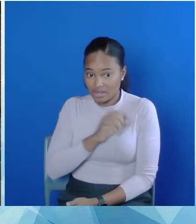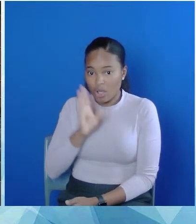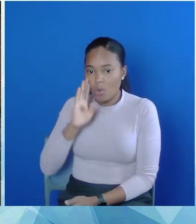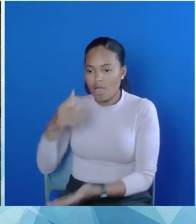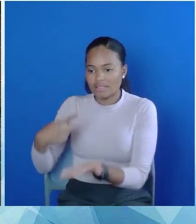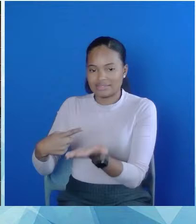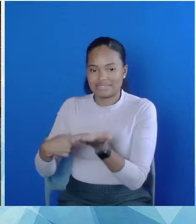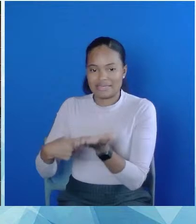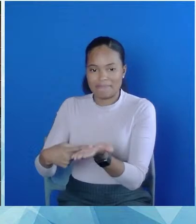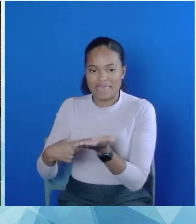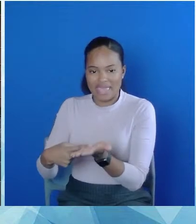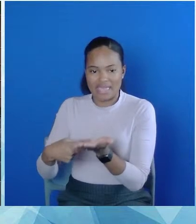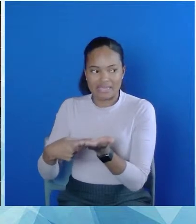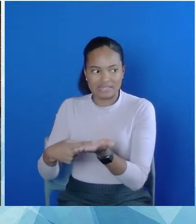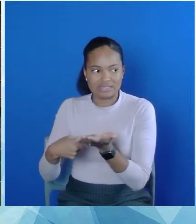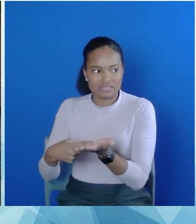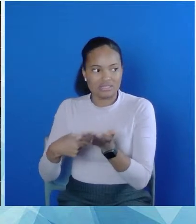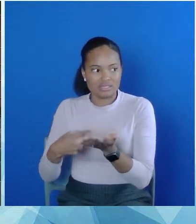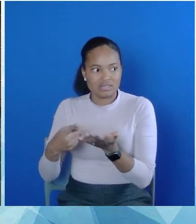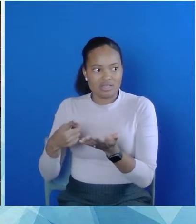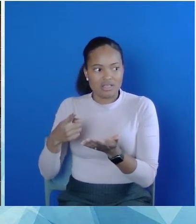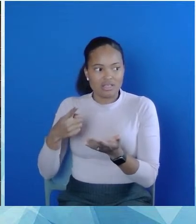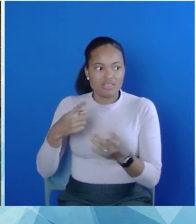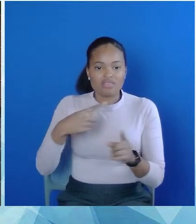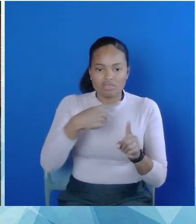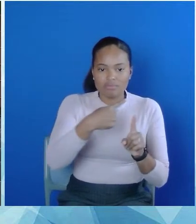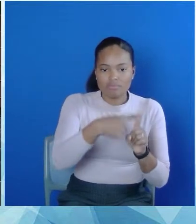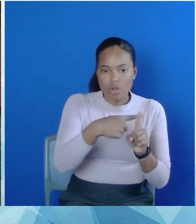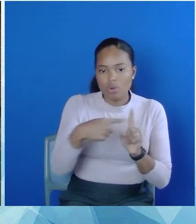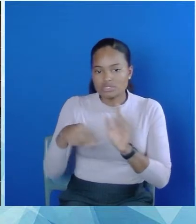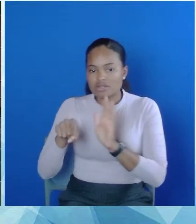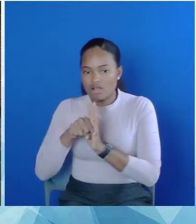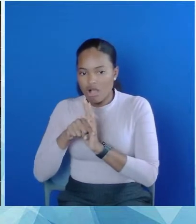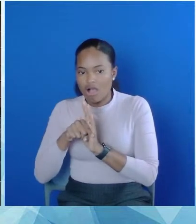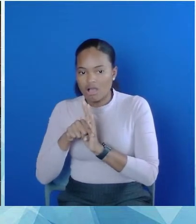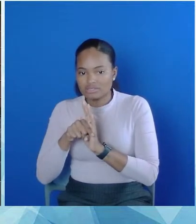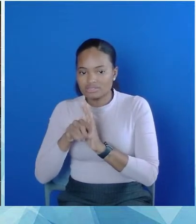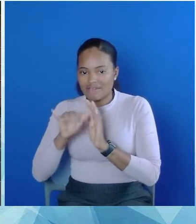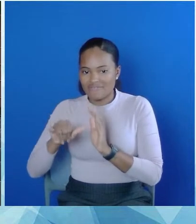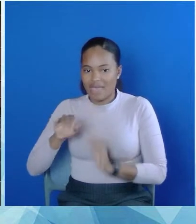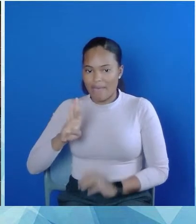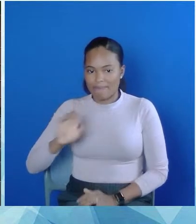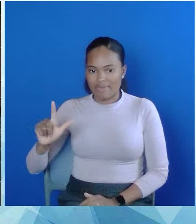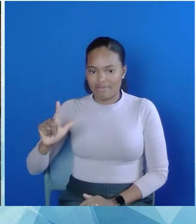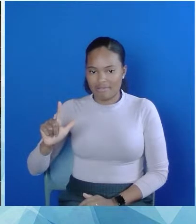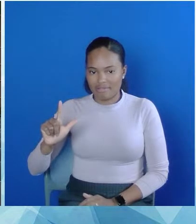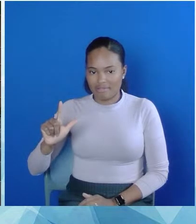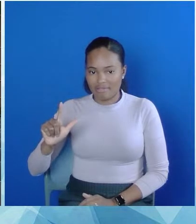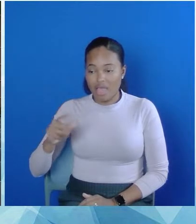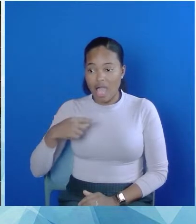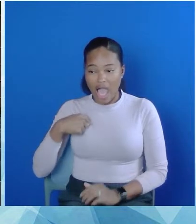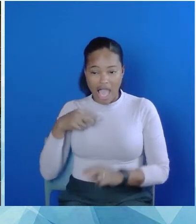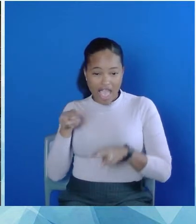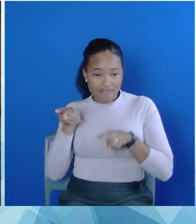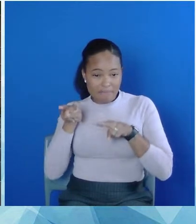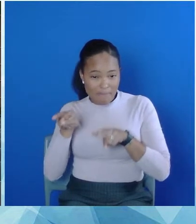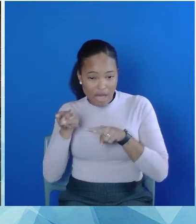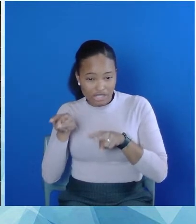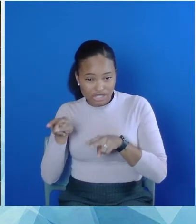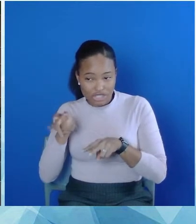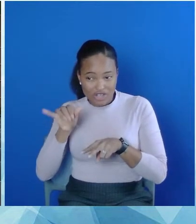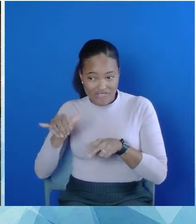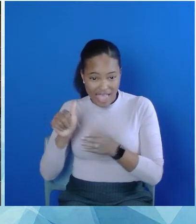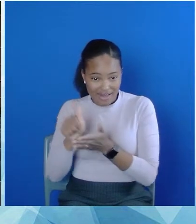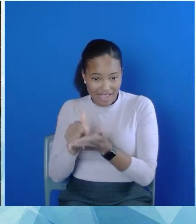merits and drawbacks of the bill. I have been watching the Senate agendas, the Committee of the Whole